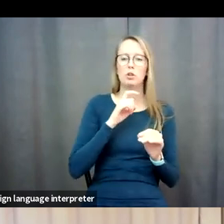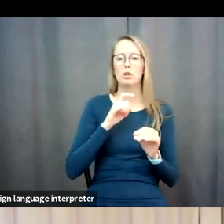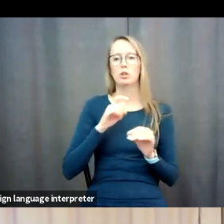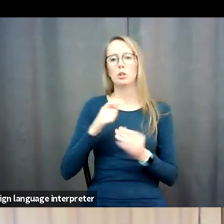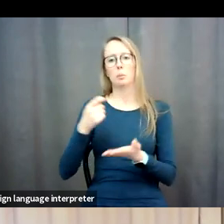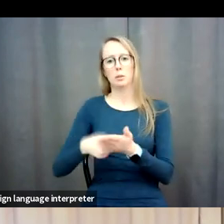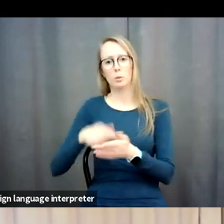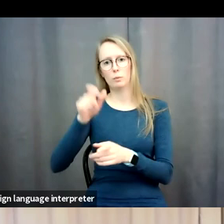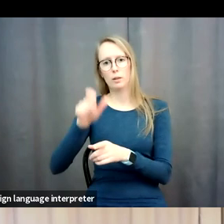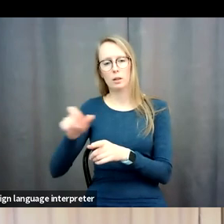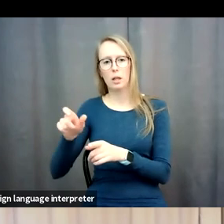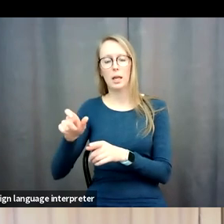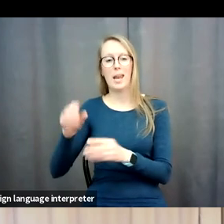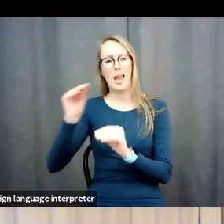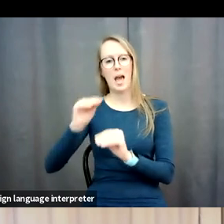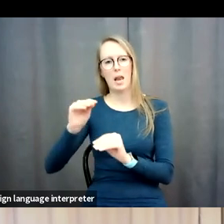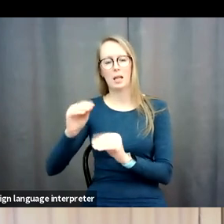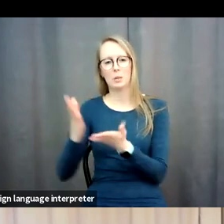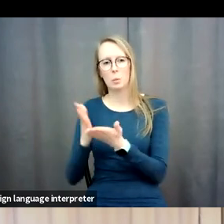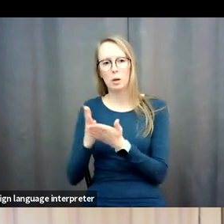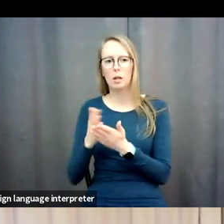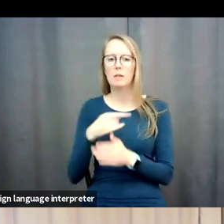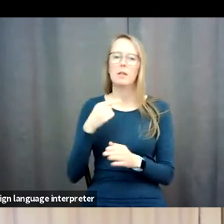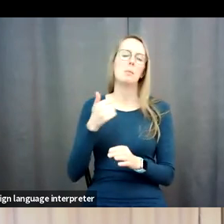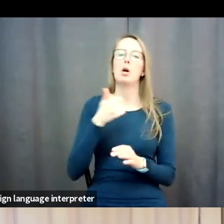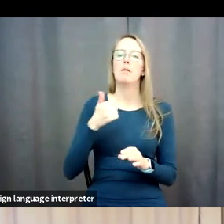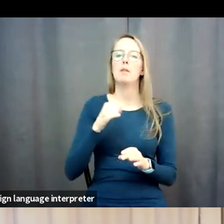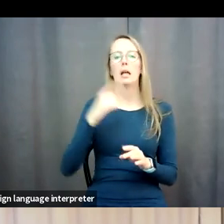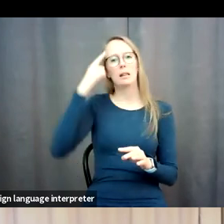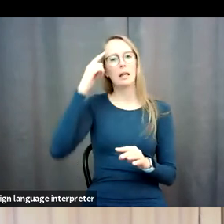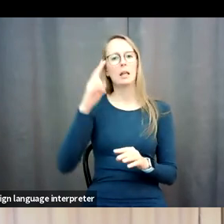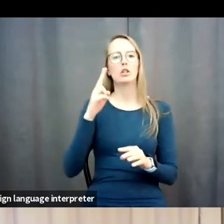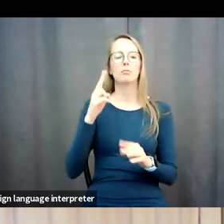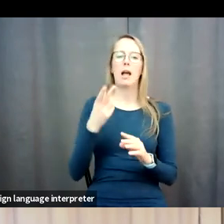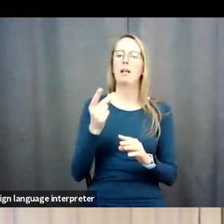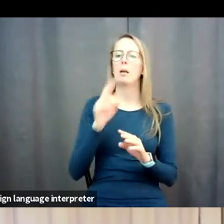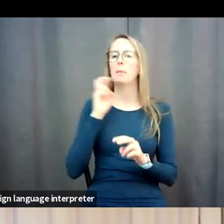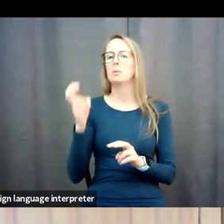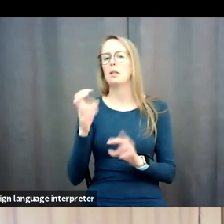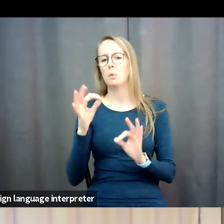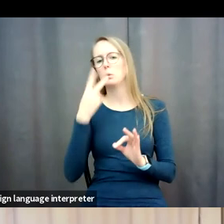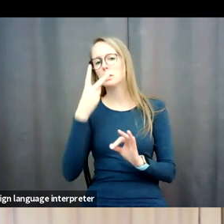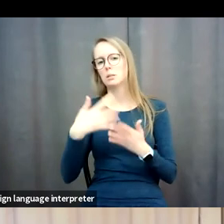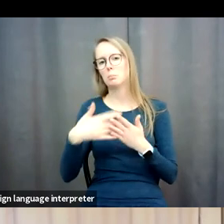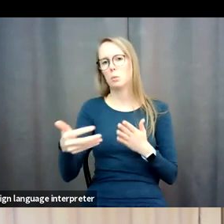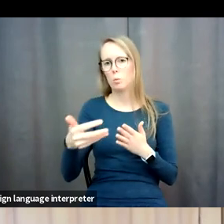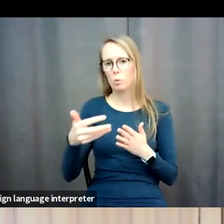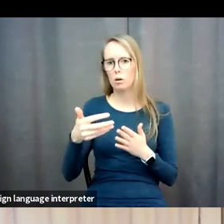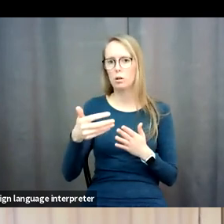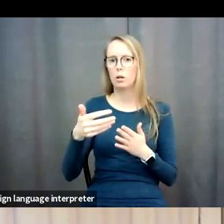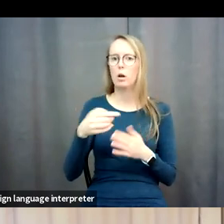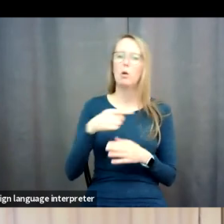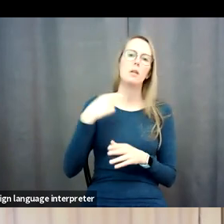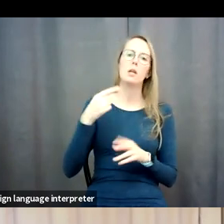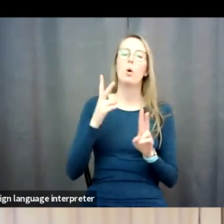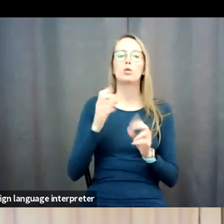a school? We need to have this new perspective on how to look on language. And we also need to